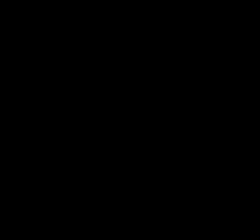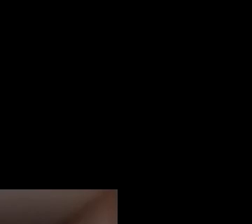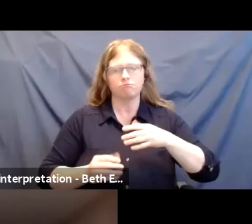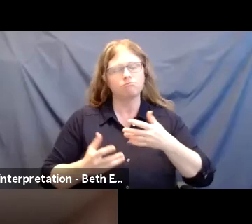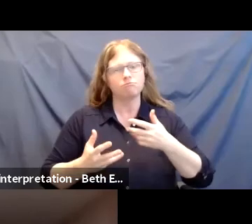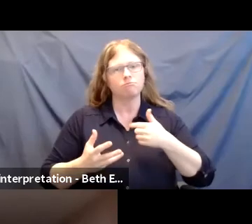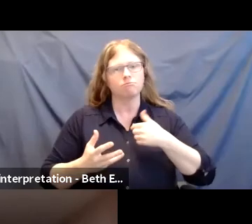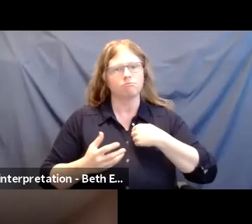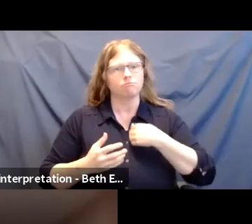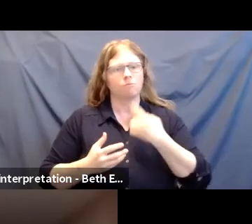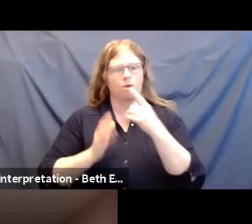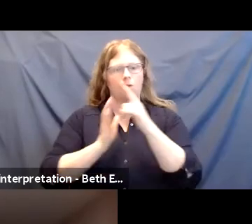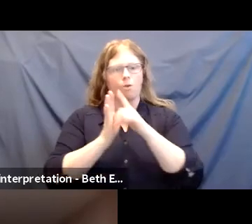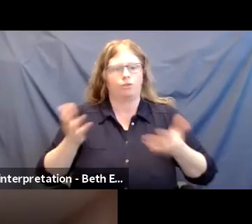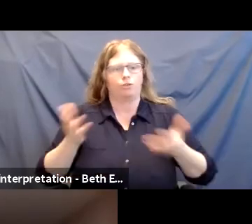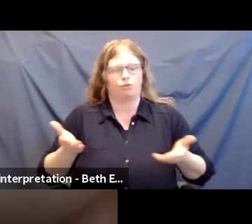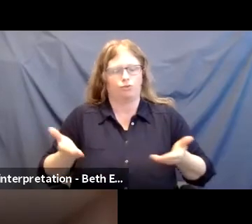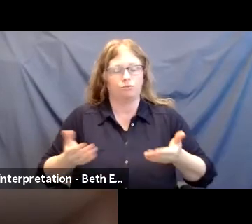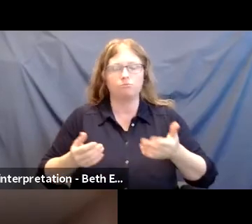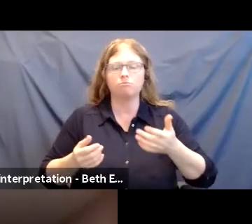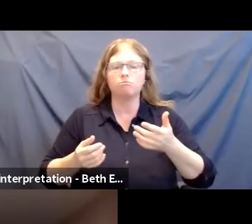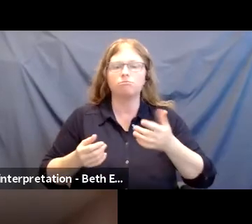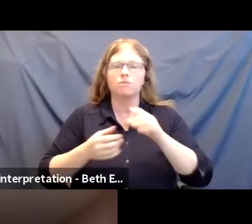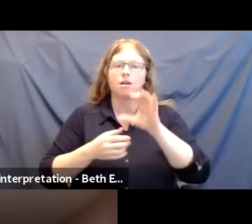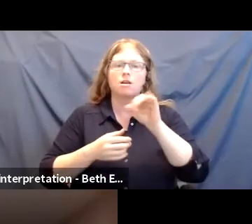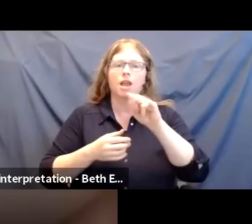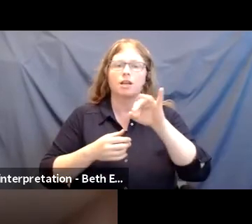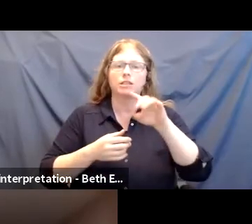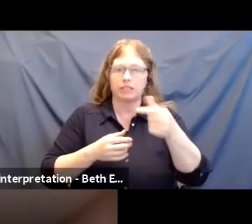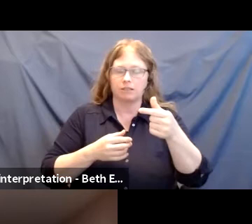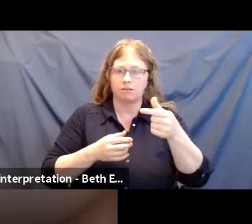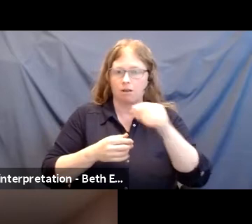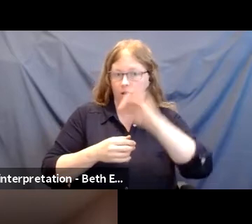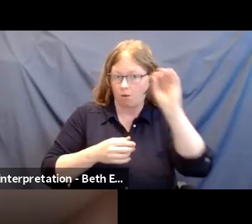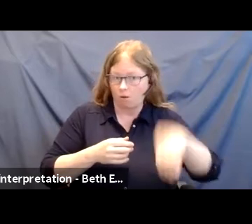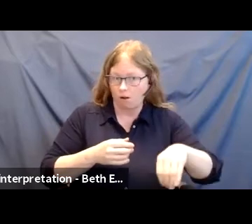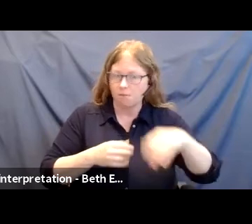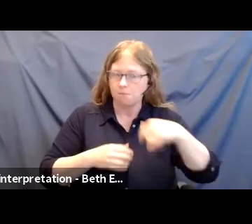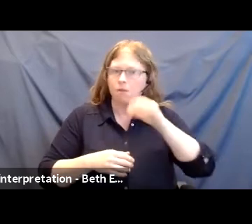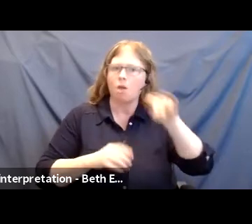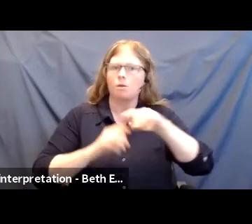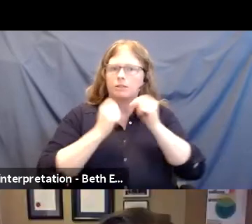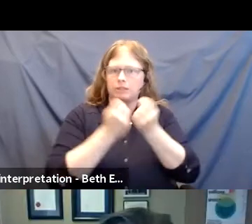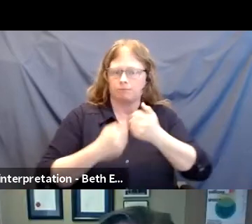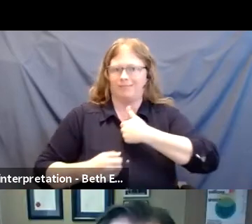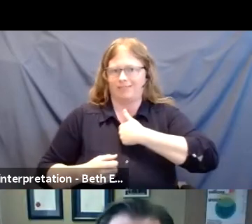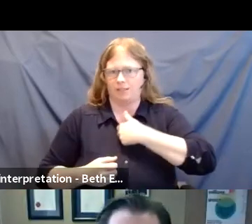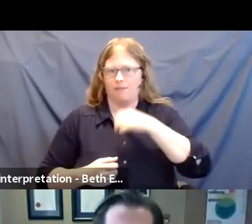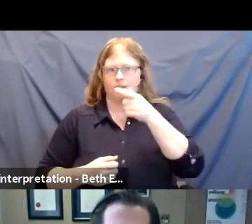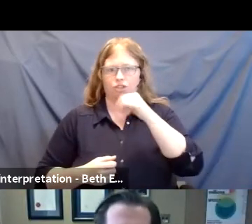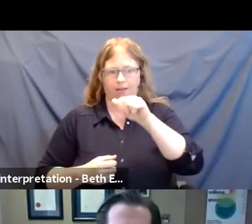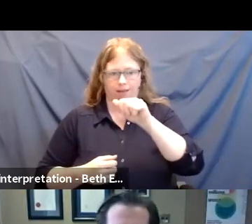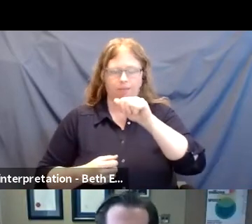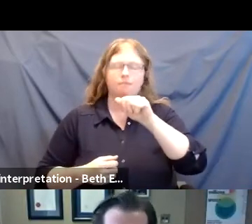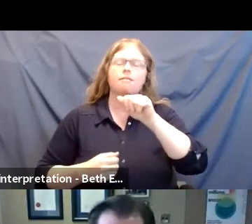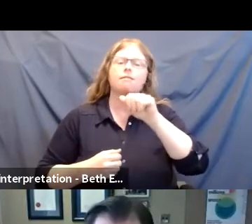the lawyers at Connecting Ottawa. On behalf of Connecting Ottawa's team, myself, Gina Grosnick,